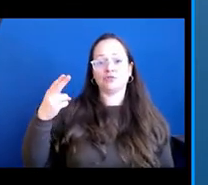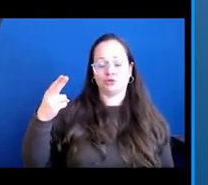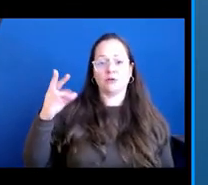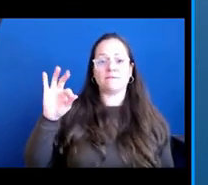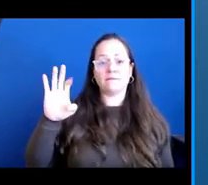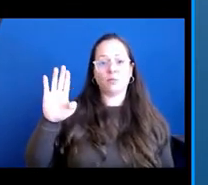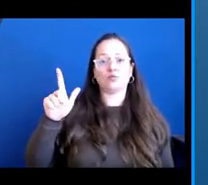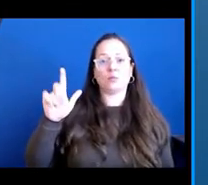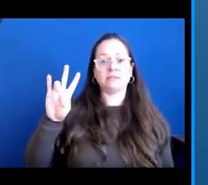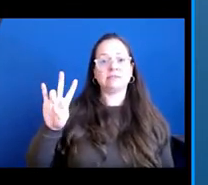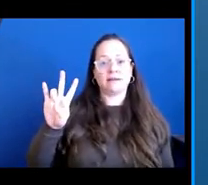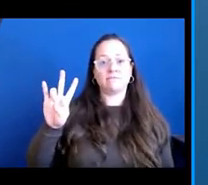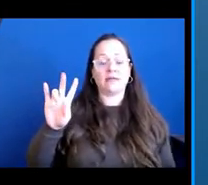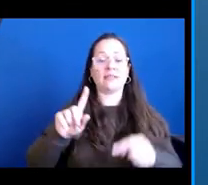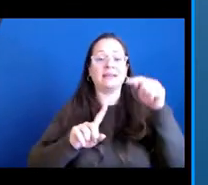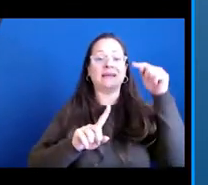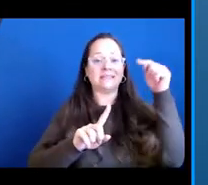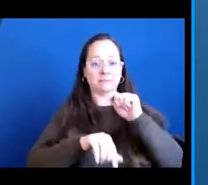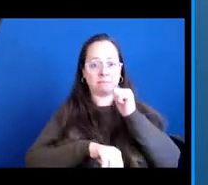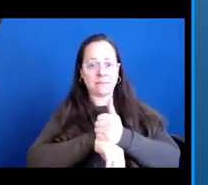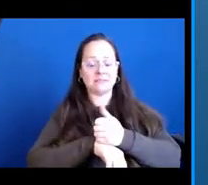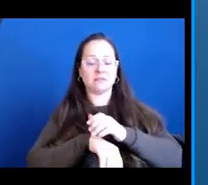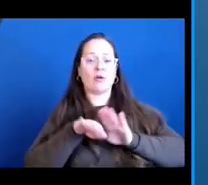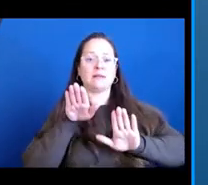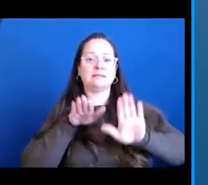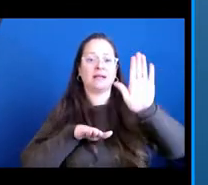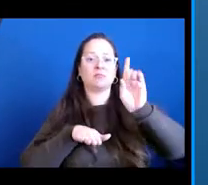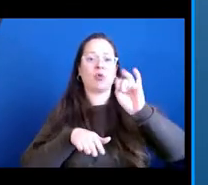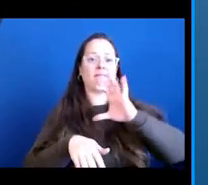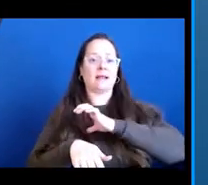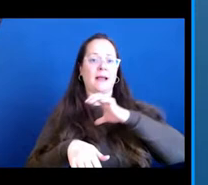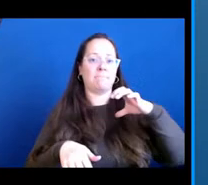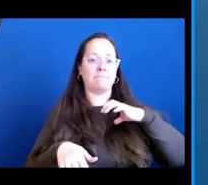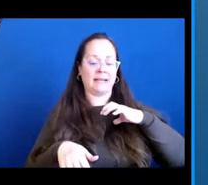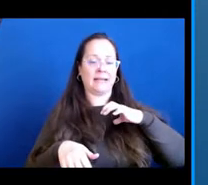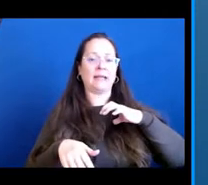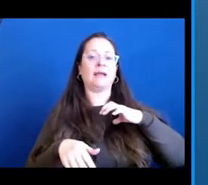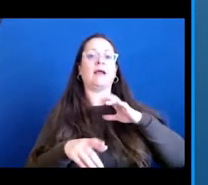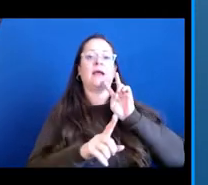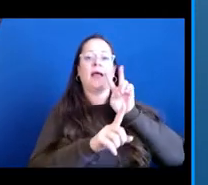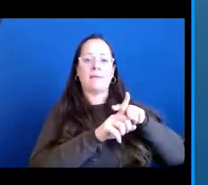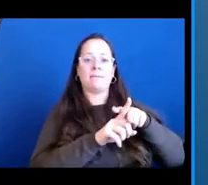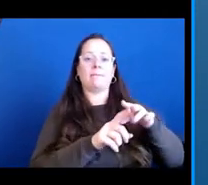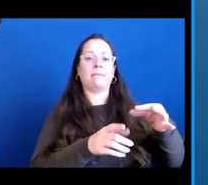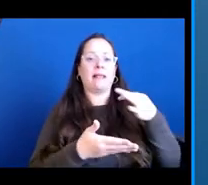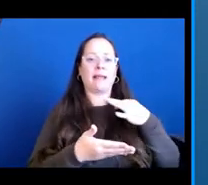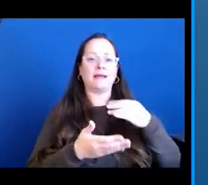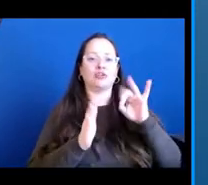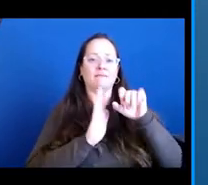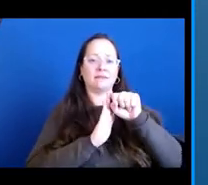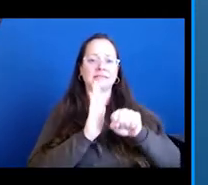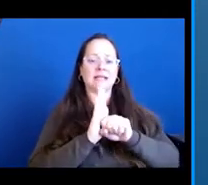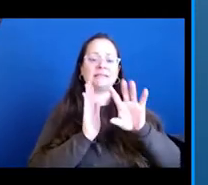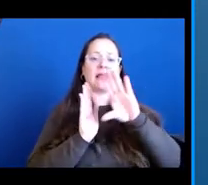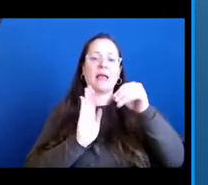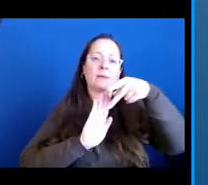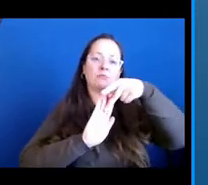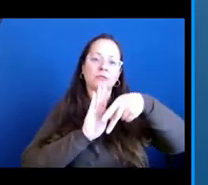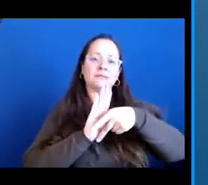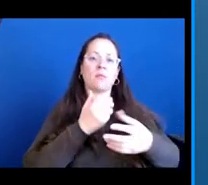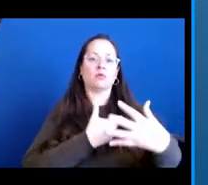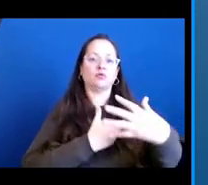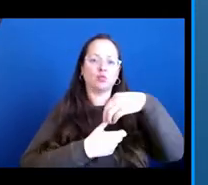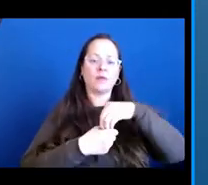is based on the testimony of the committee the applications of the states and the principals within the